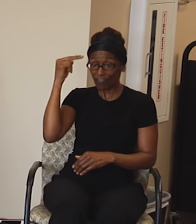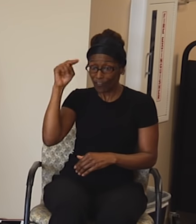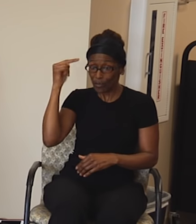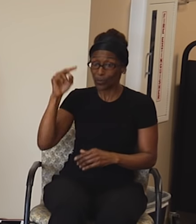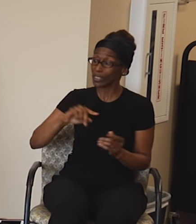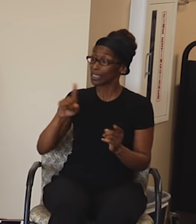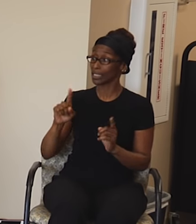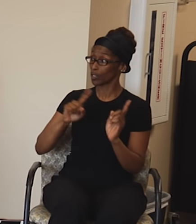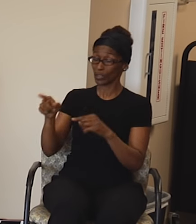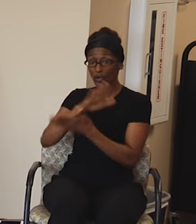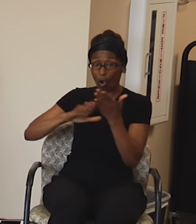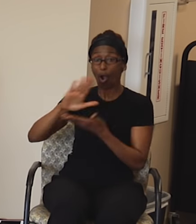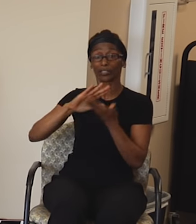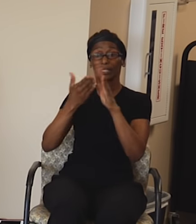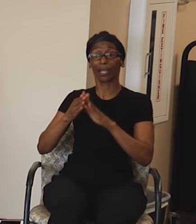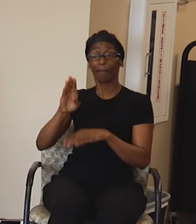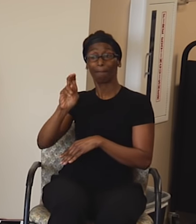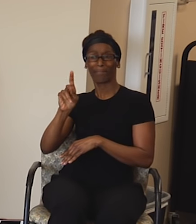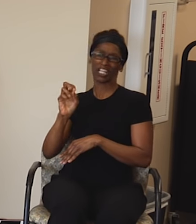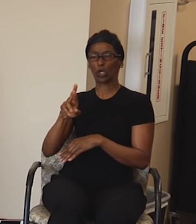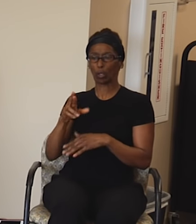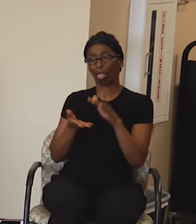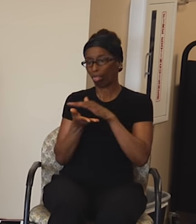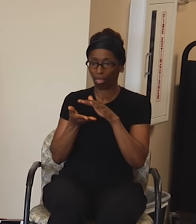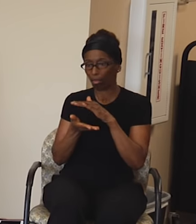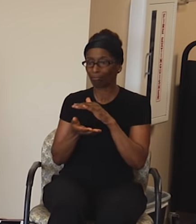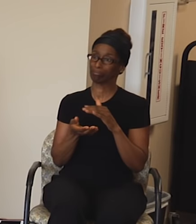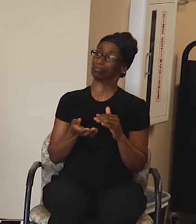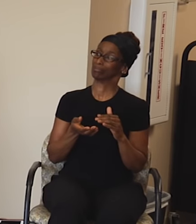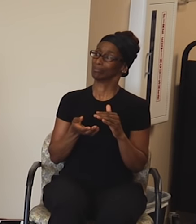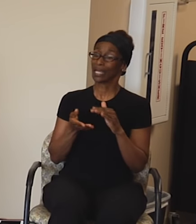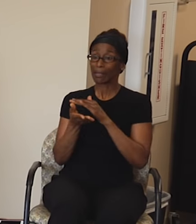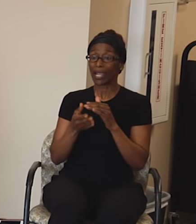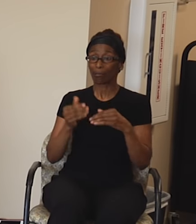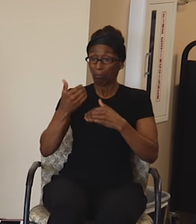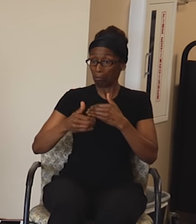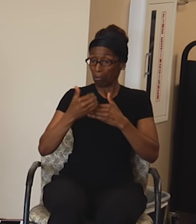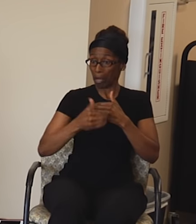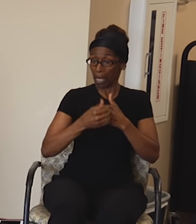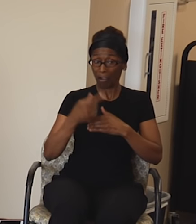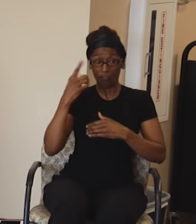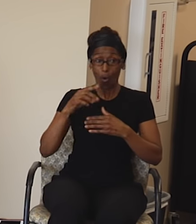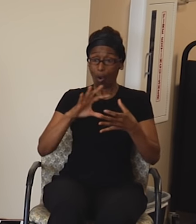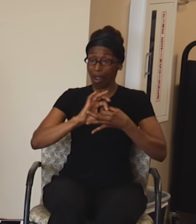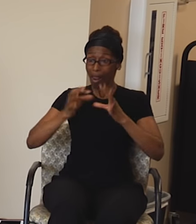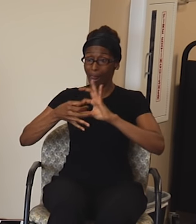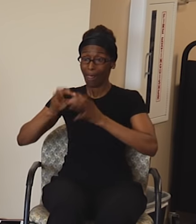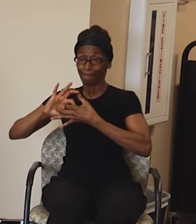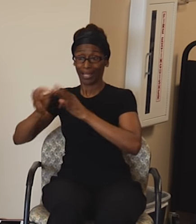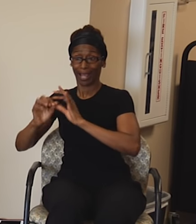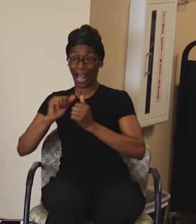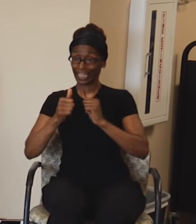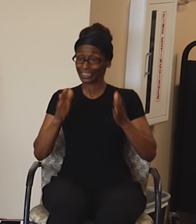also went to college and became a baker. a but an extremely successful baker. He baked bread for the Olympic athletes in Los